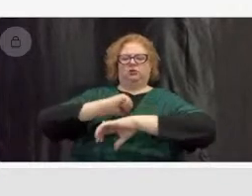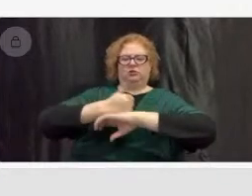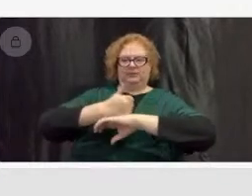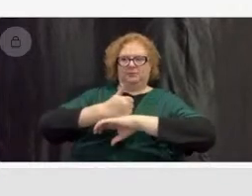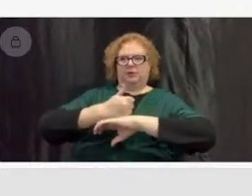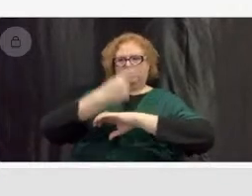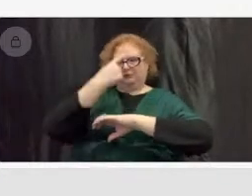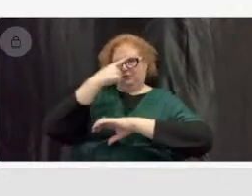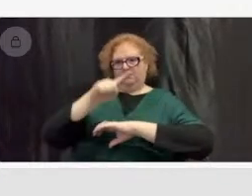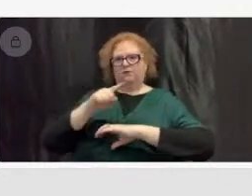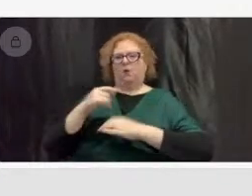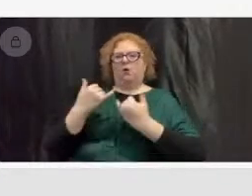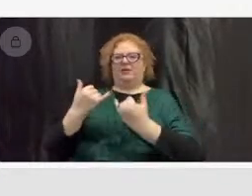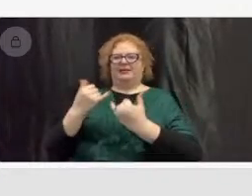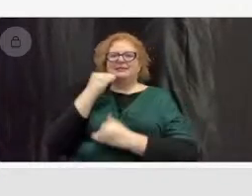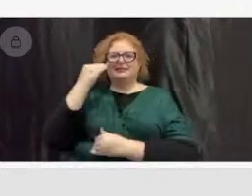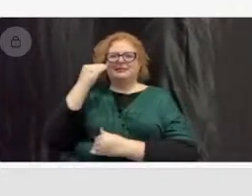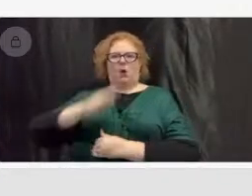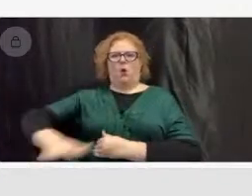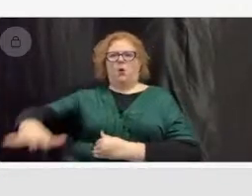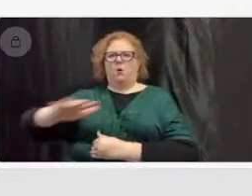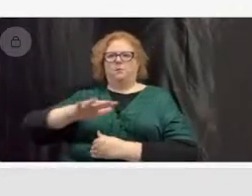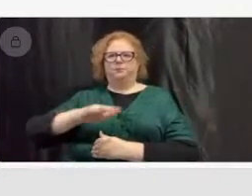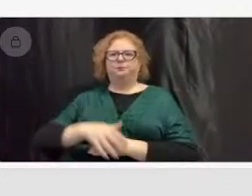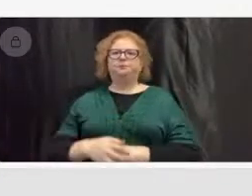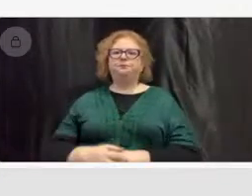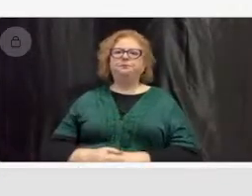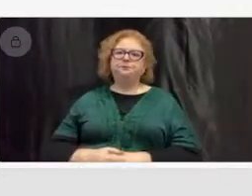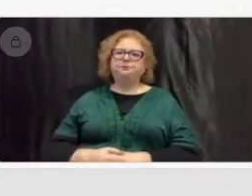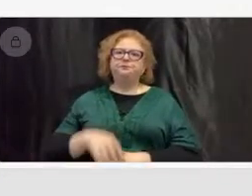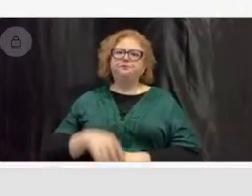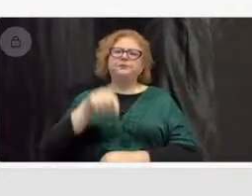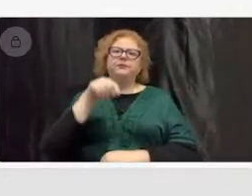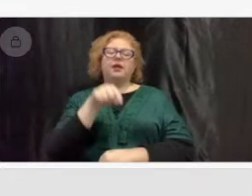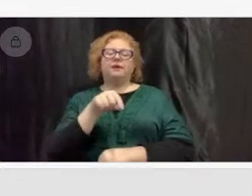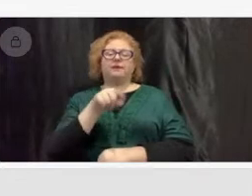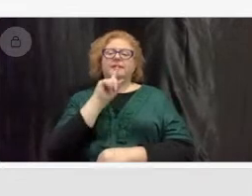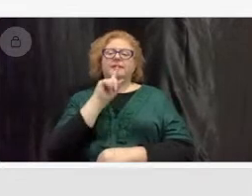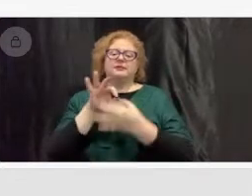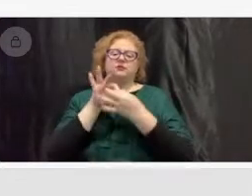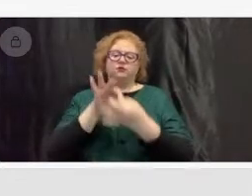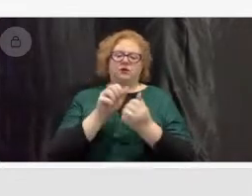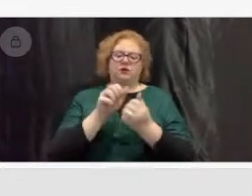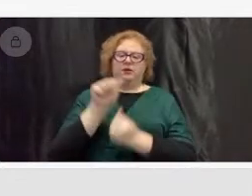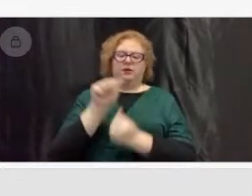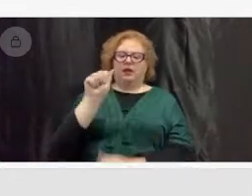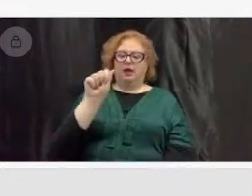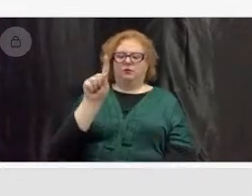This land use plan amendment is directly related to item A1,